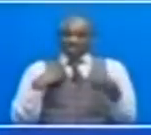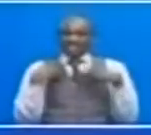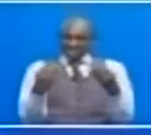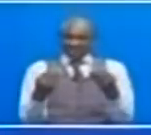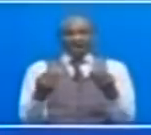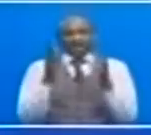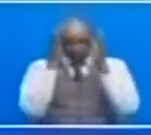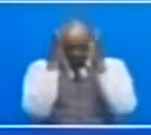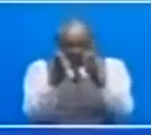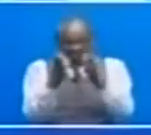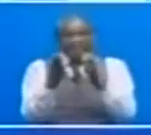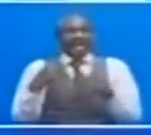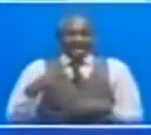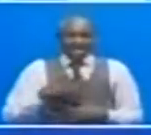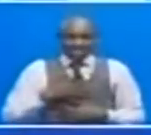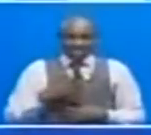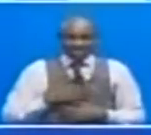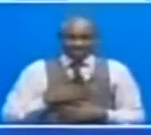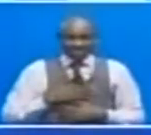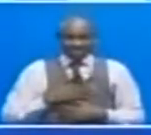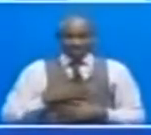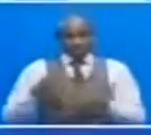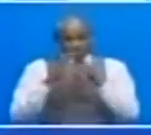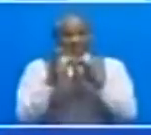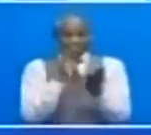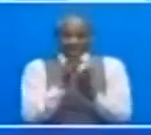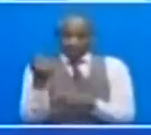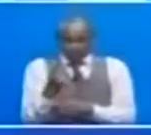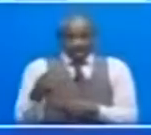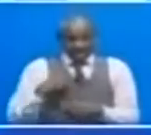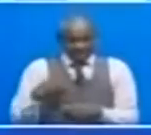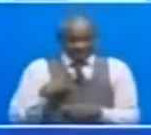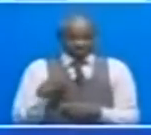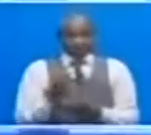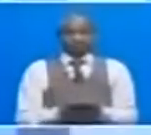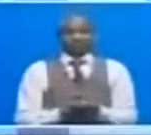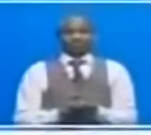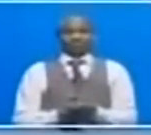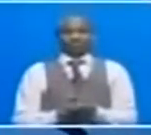our commitment that we are not just going to be a corporate bank, or we're not just going to be a retail bank.